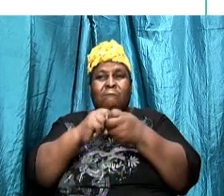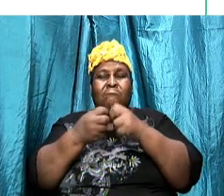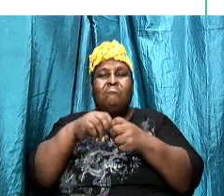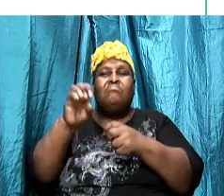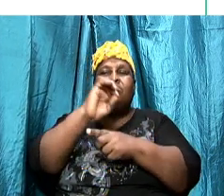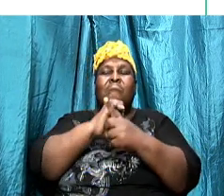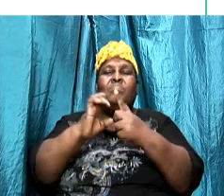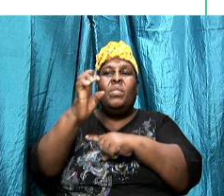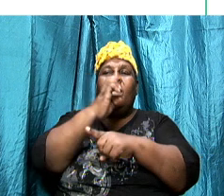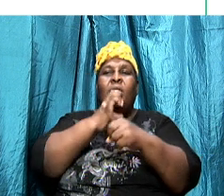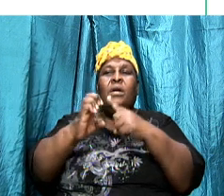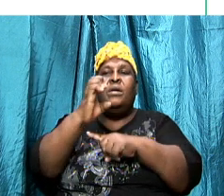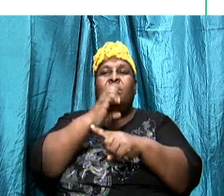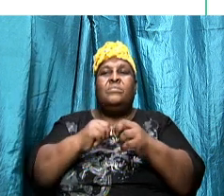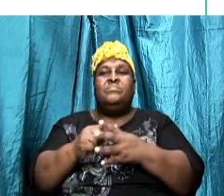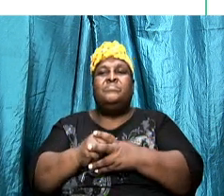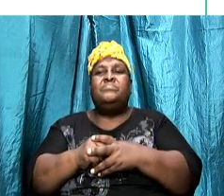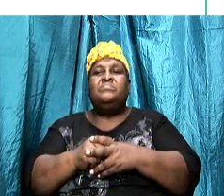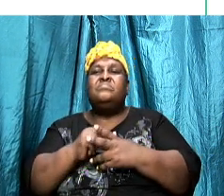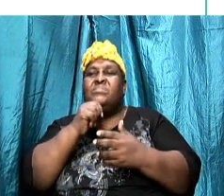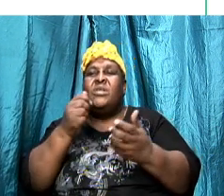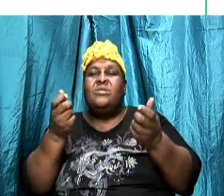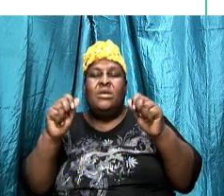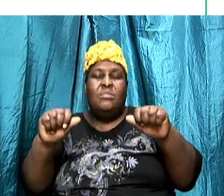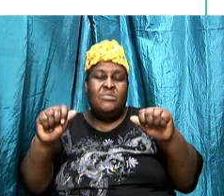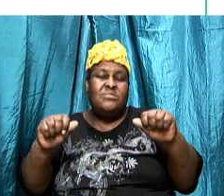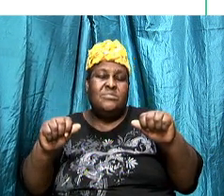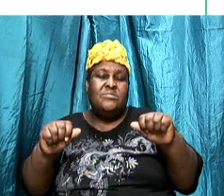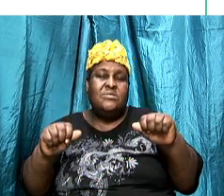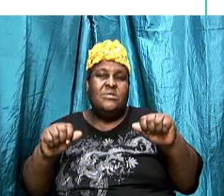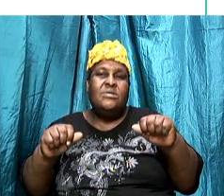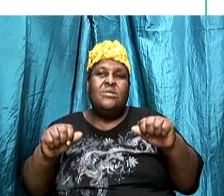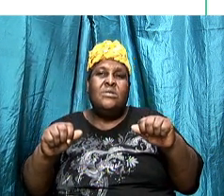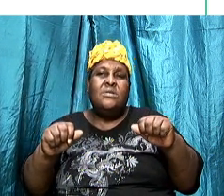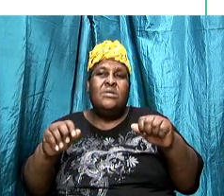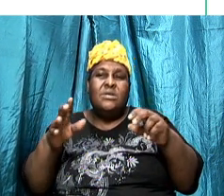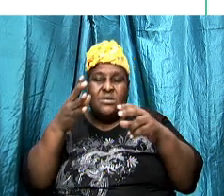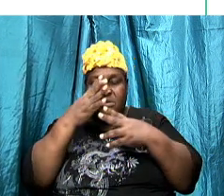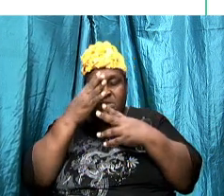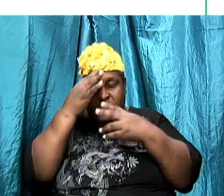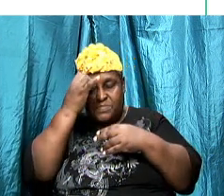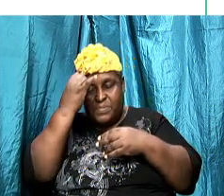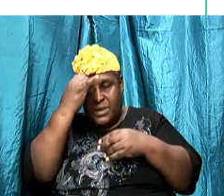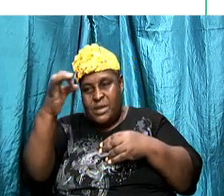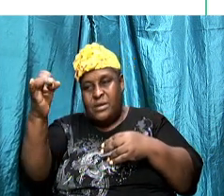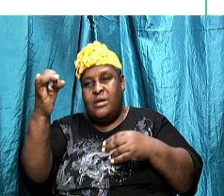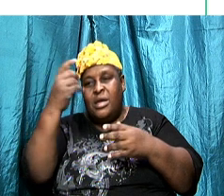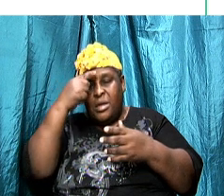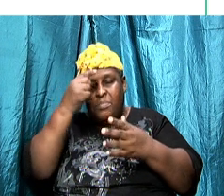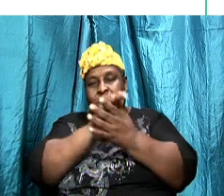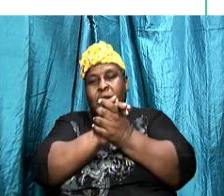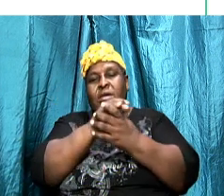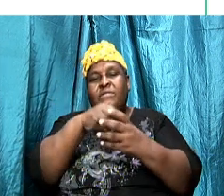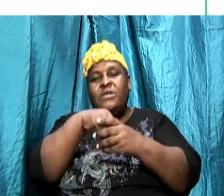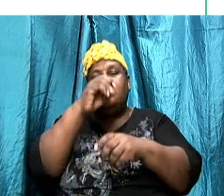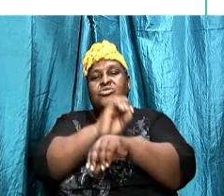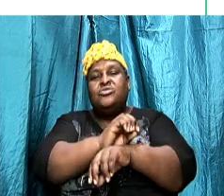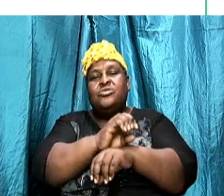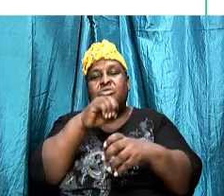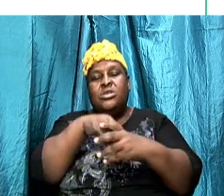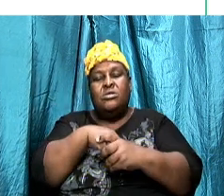circumstances. And you're able to not only believe God, but you're able to inspire belief in the church or in other